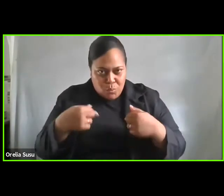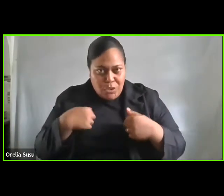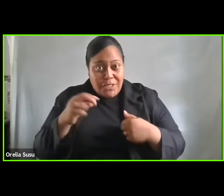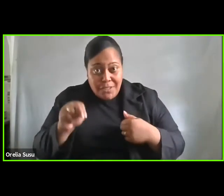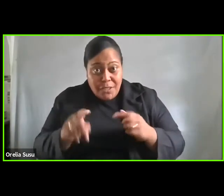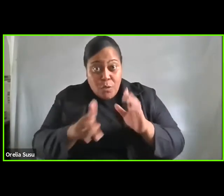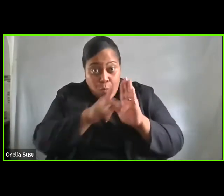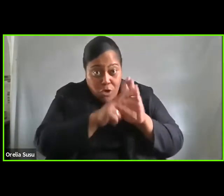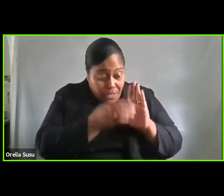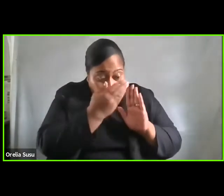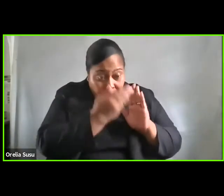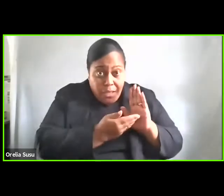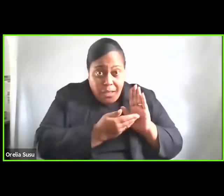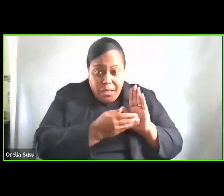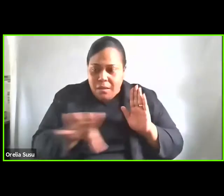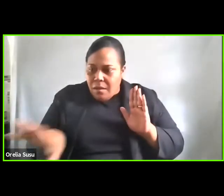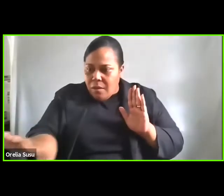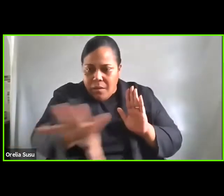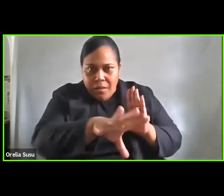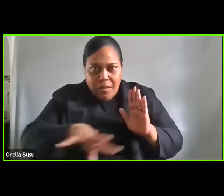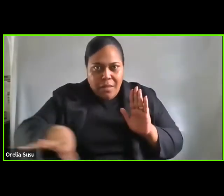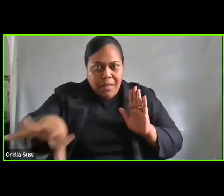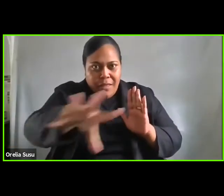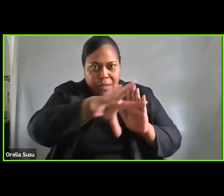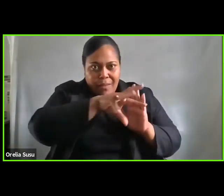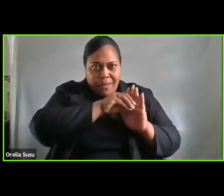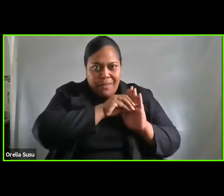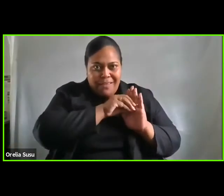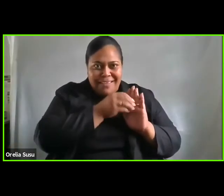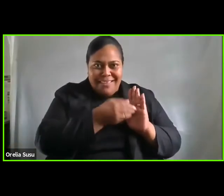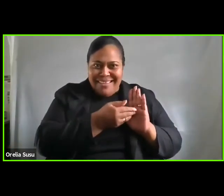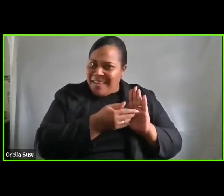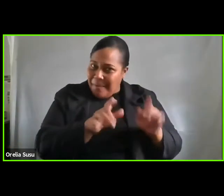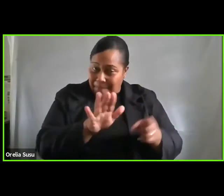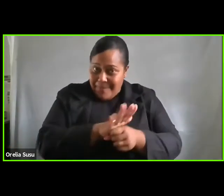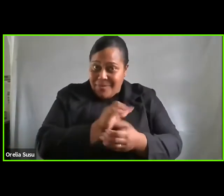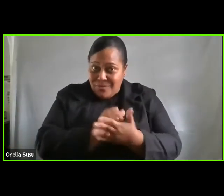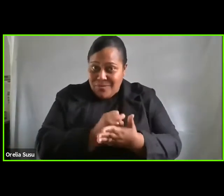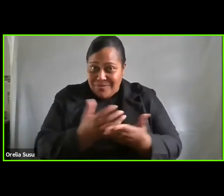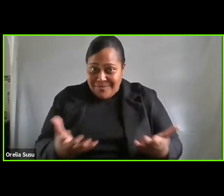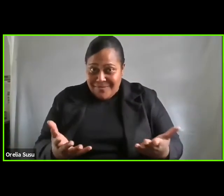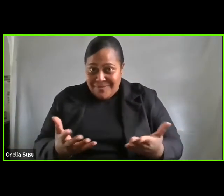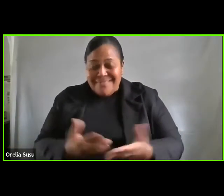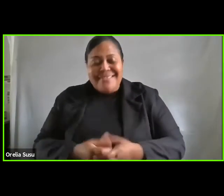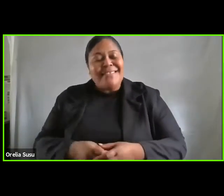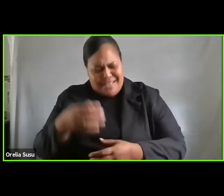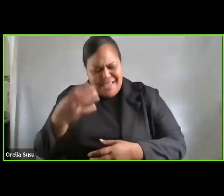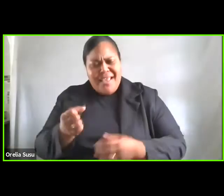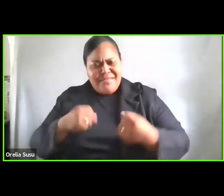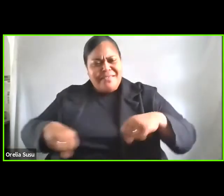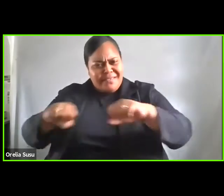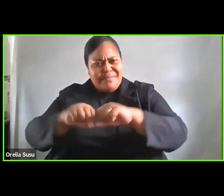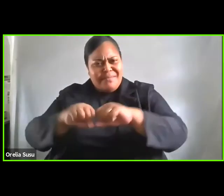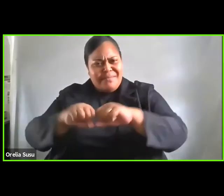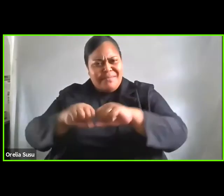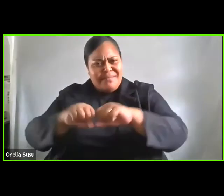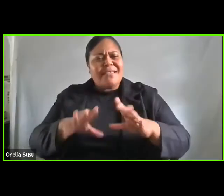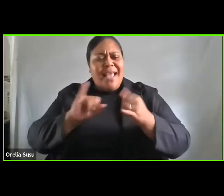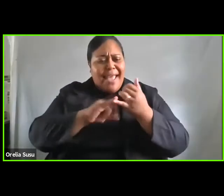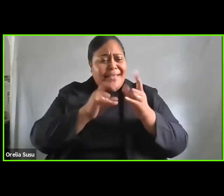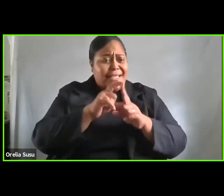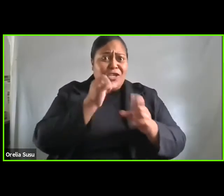works for all of us and there's all these pretty phrases that we have right now in the sustainable development goals and others that say